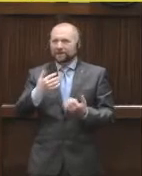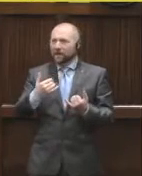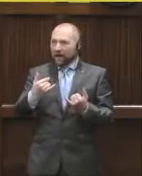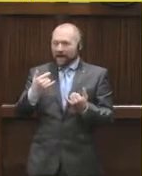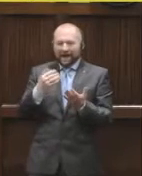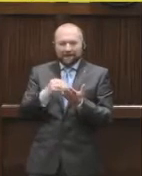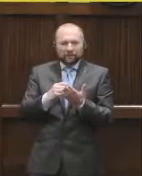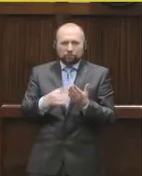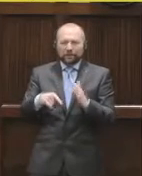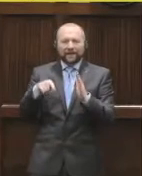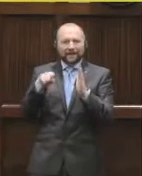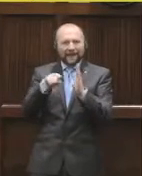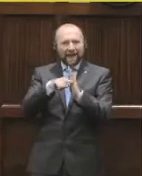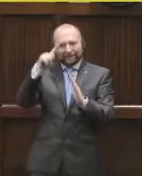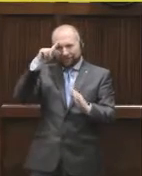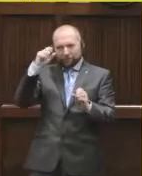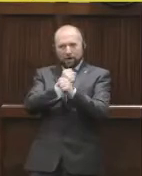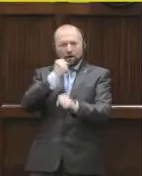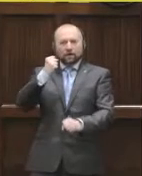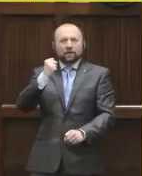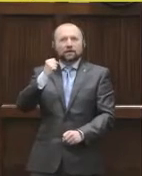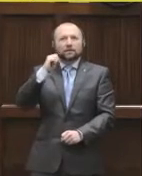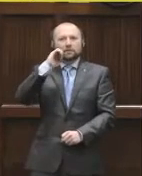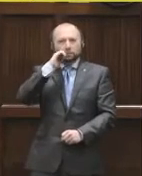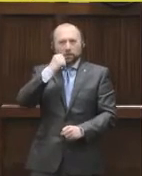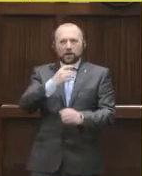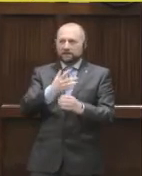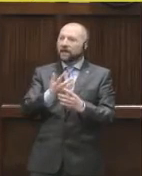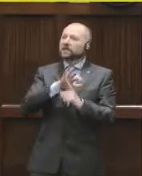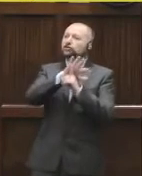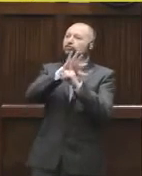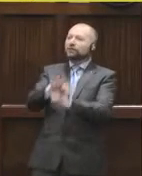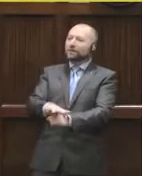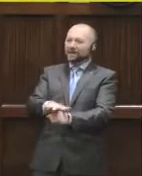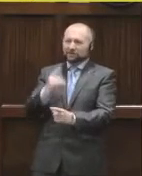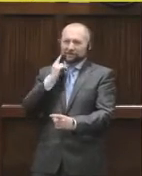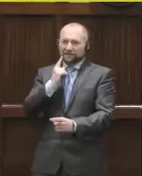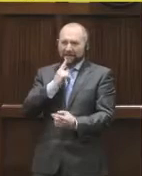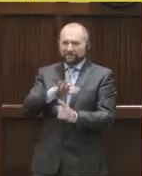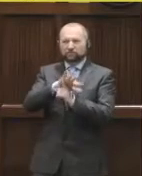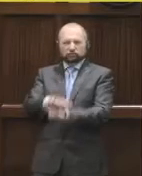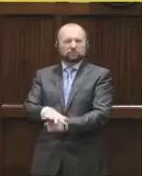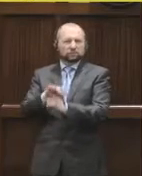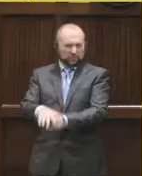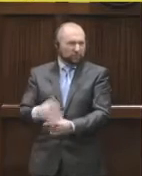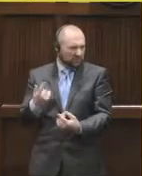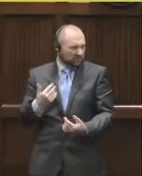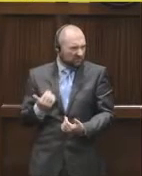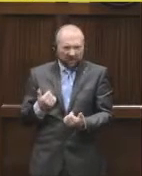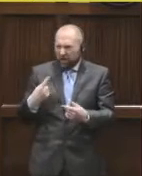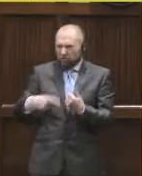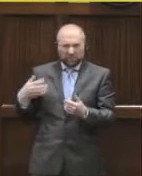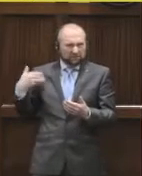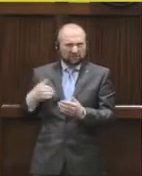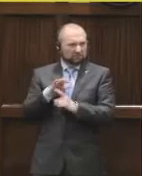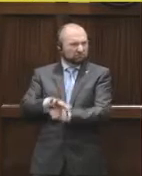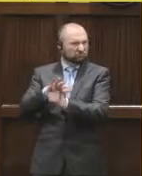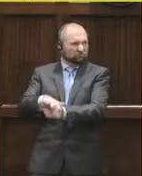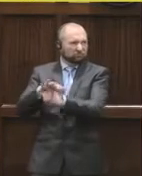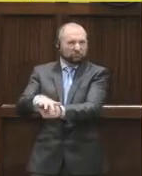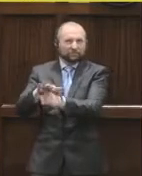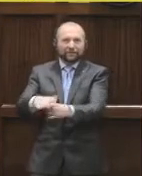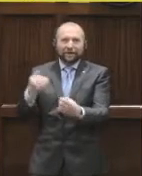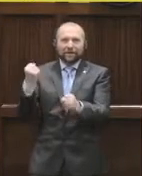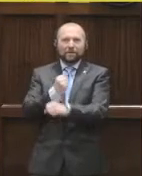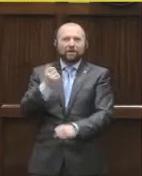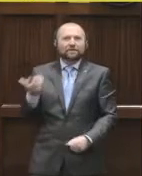ingraining discrimination against deaf people. So we should be proudly proclaiming today that ISL is an